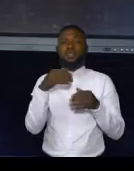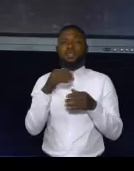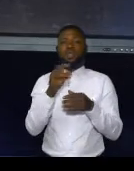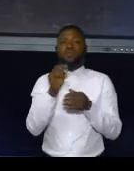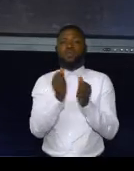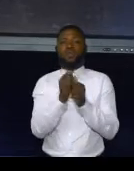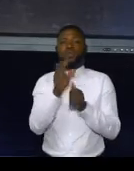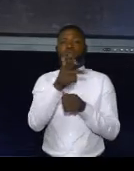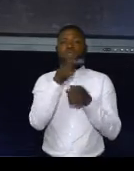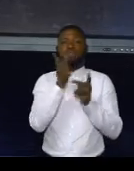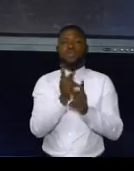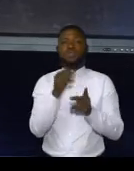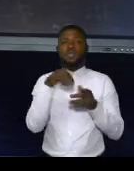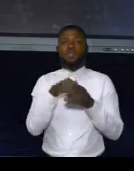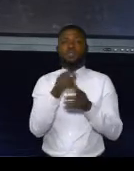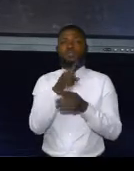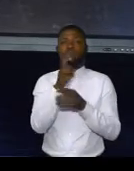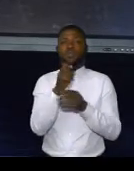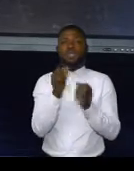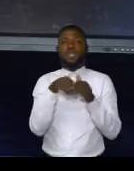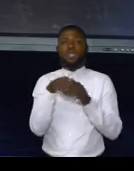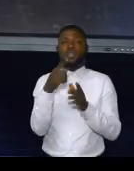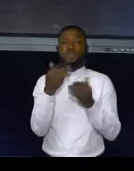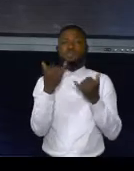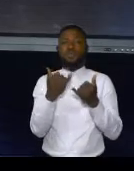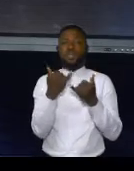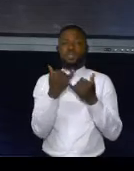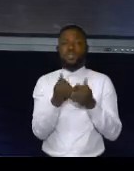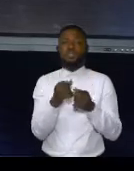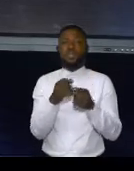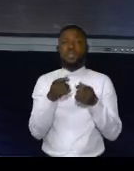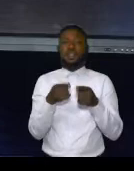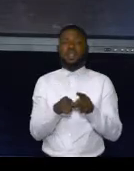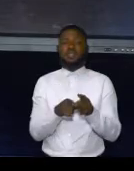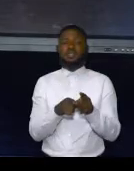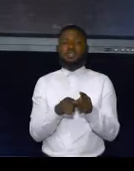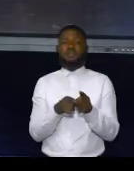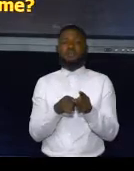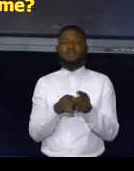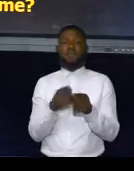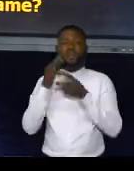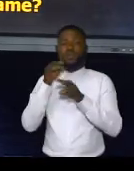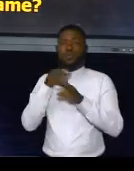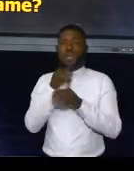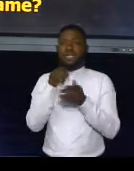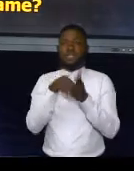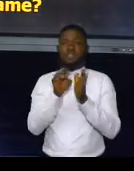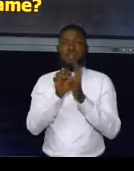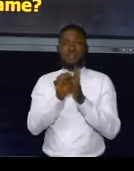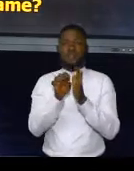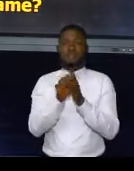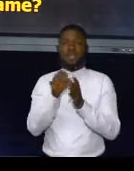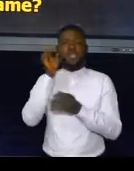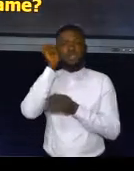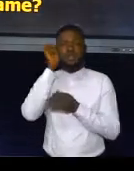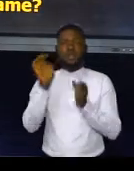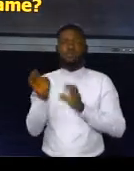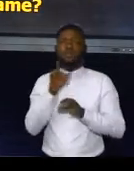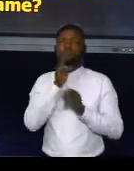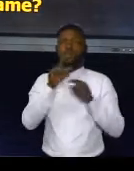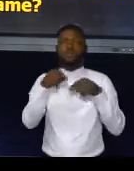and negative sentences in the present tense. Look at these